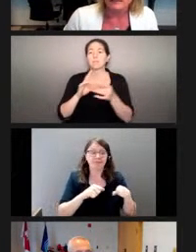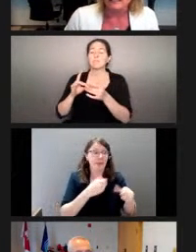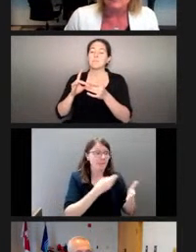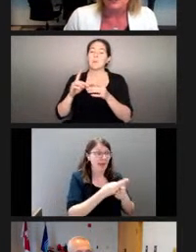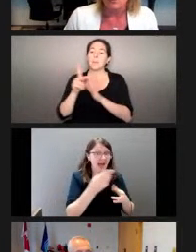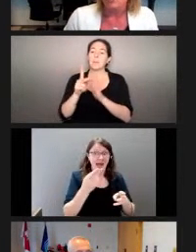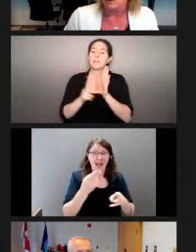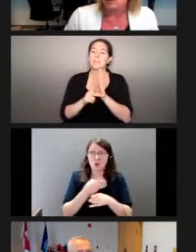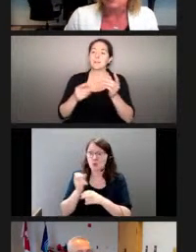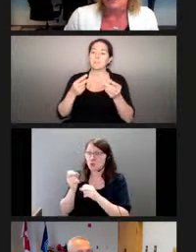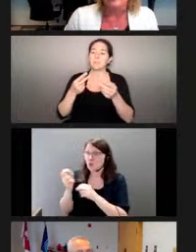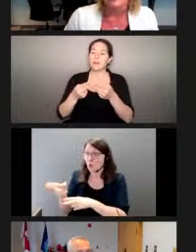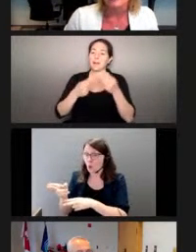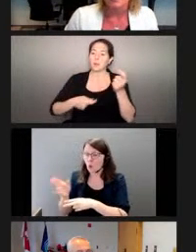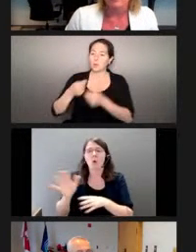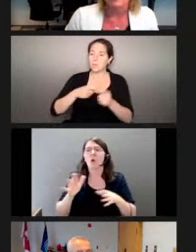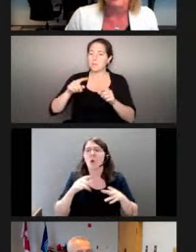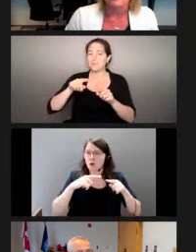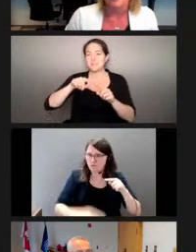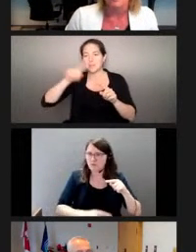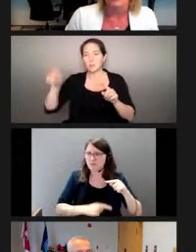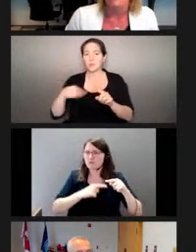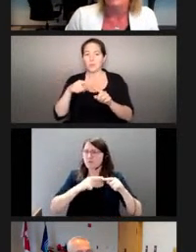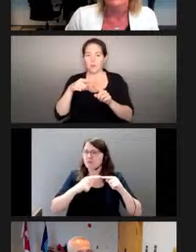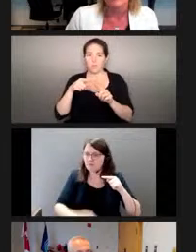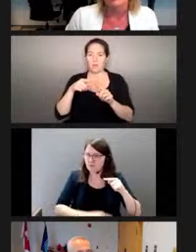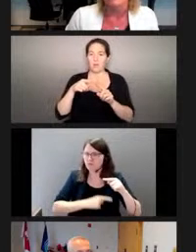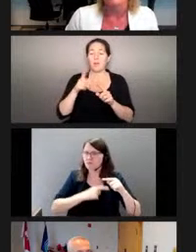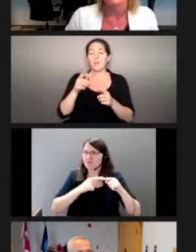is a relatively new approach and does represent